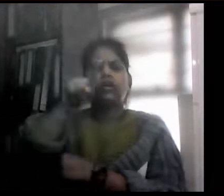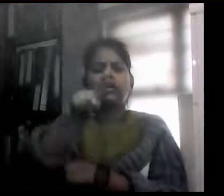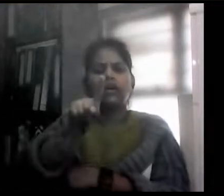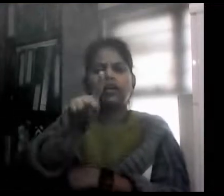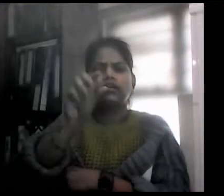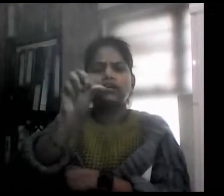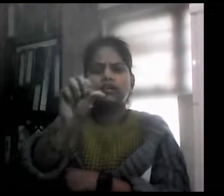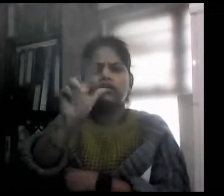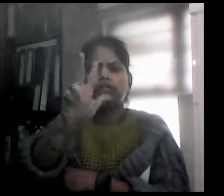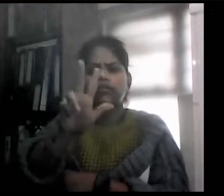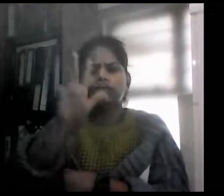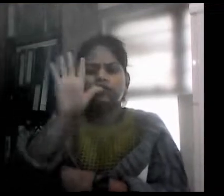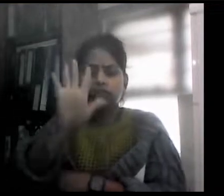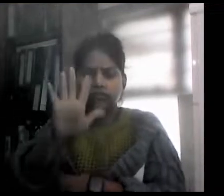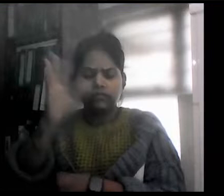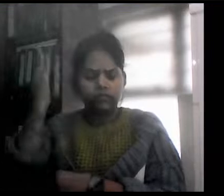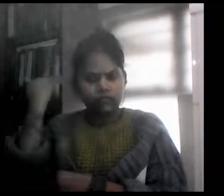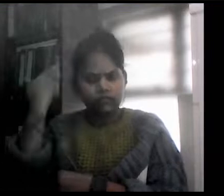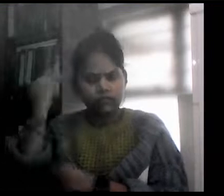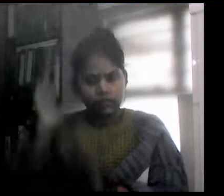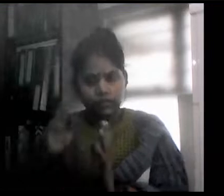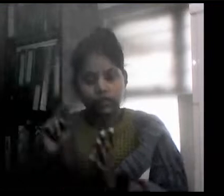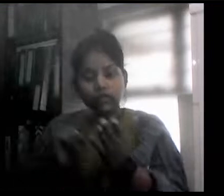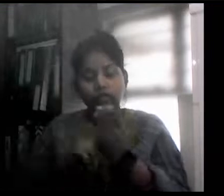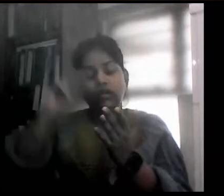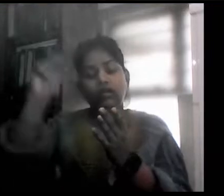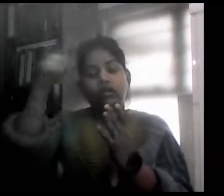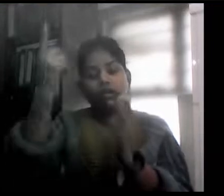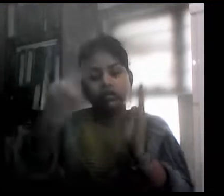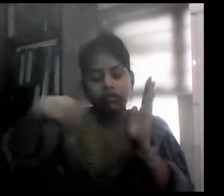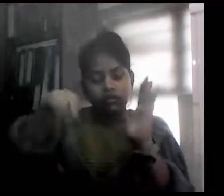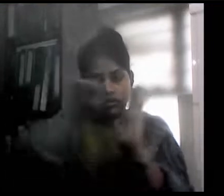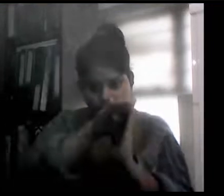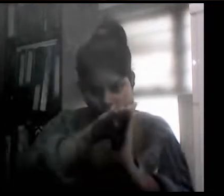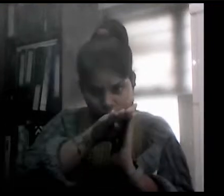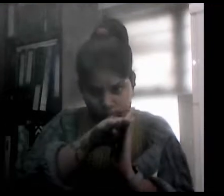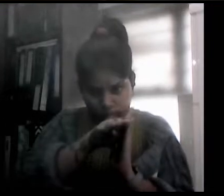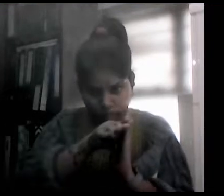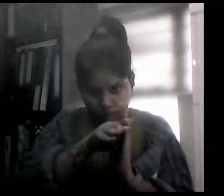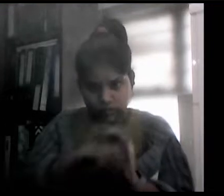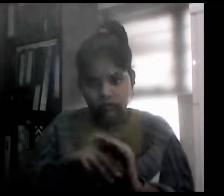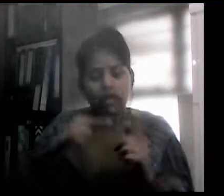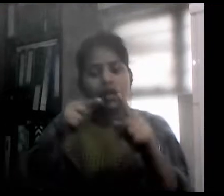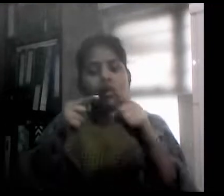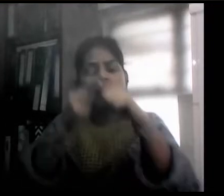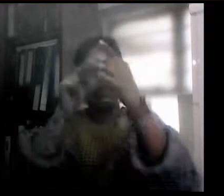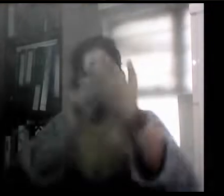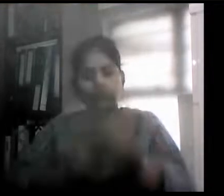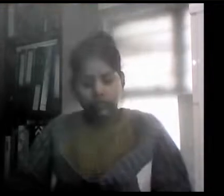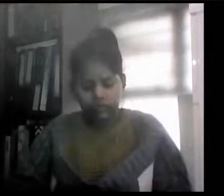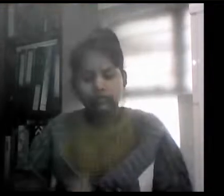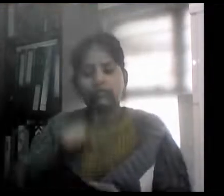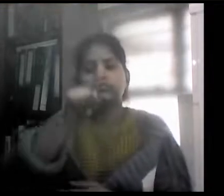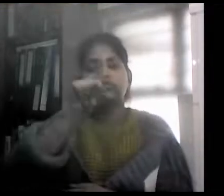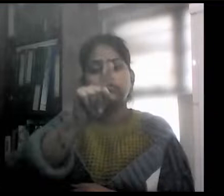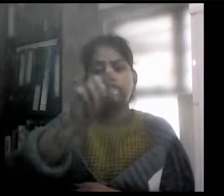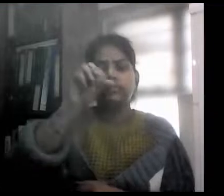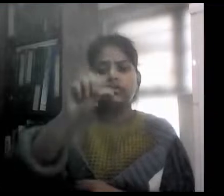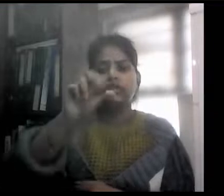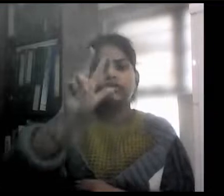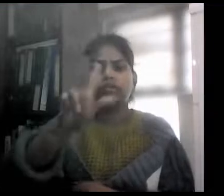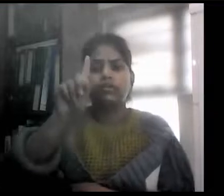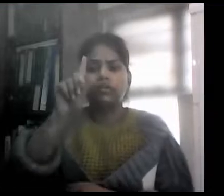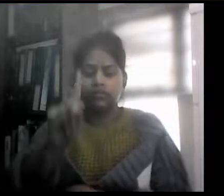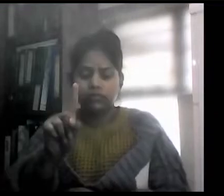at least in national level. In Tamil Nadu, it has been there since 1981, the year in which the government order